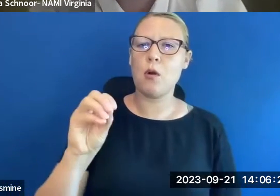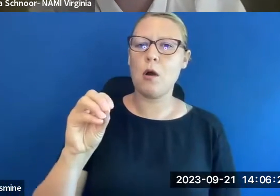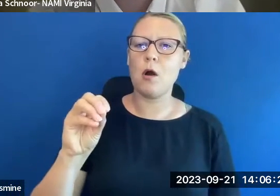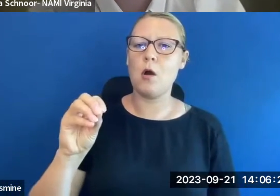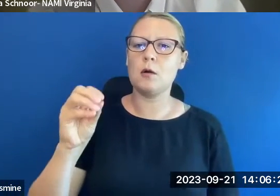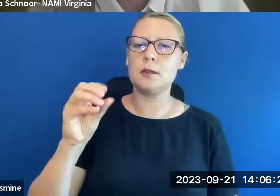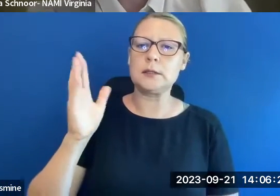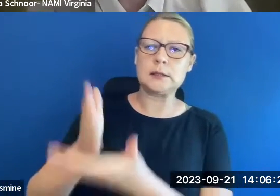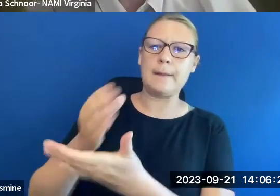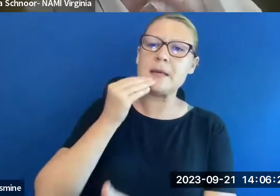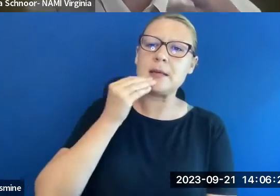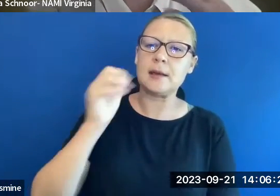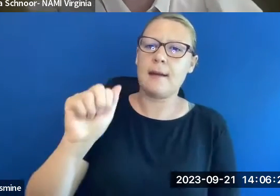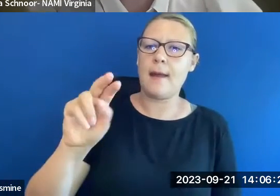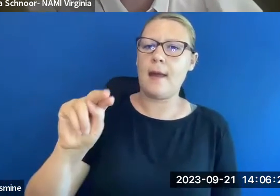incel culture or